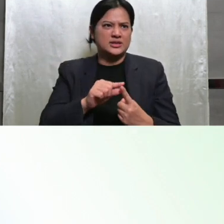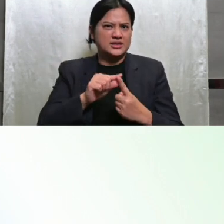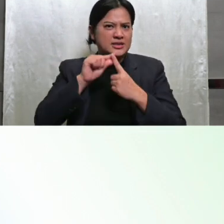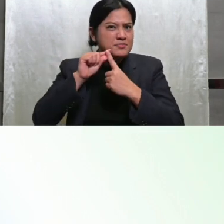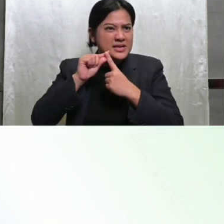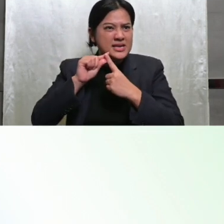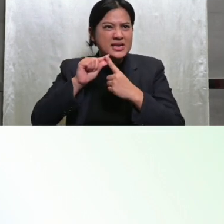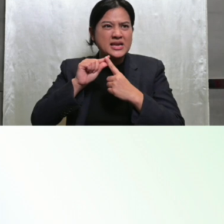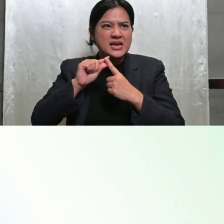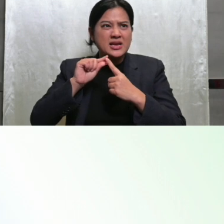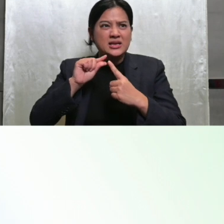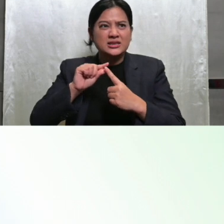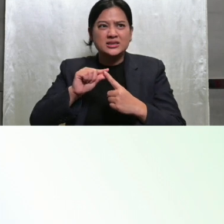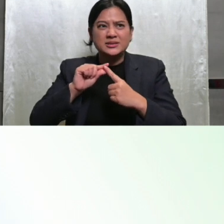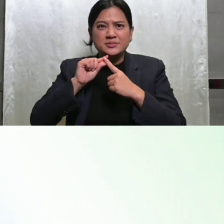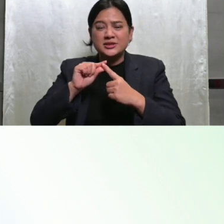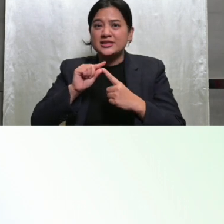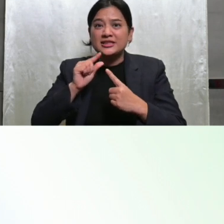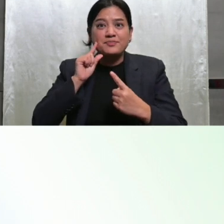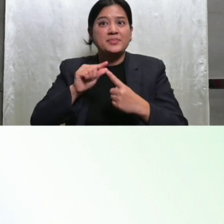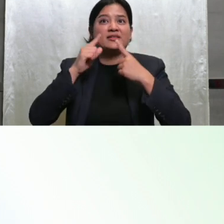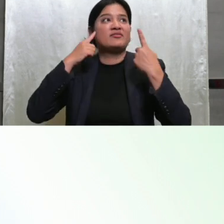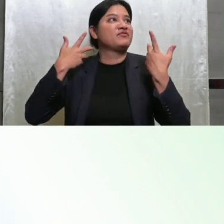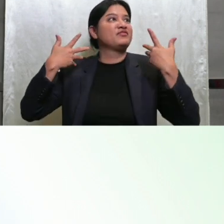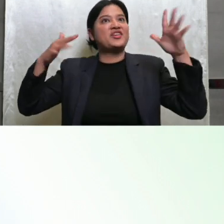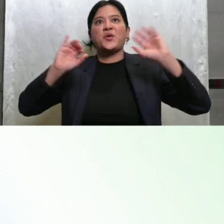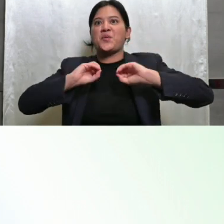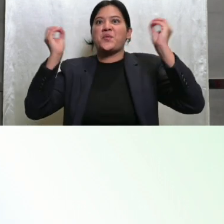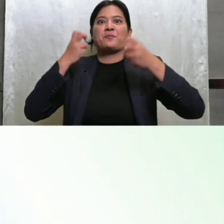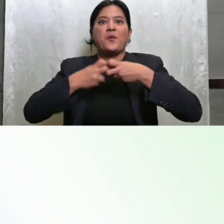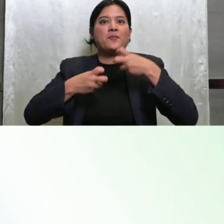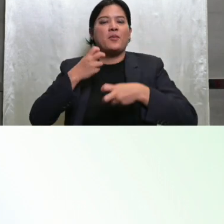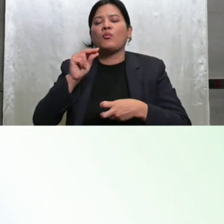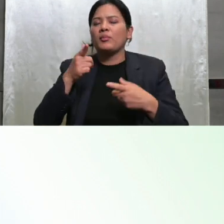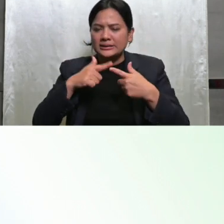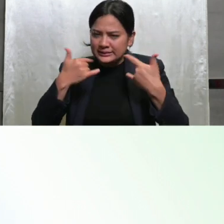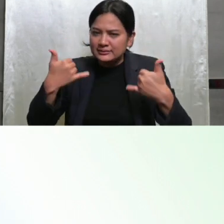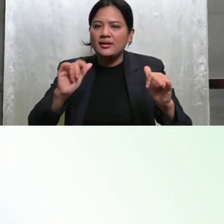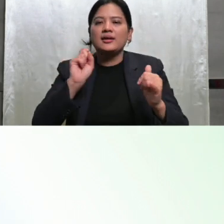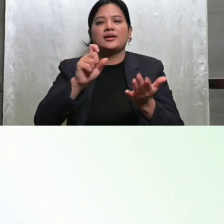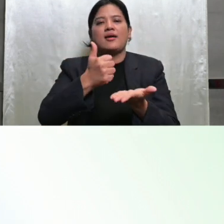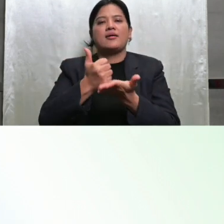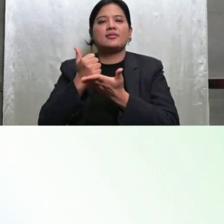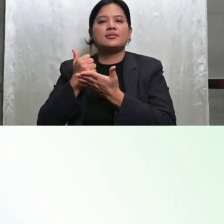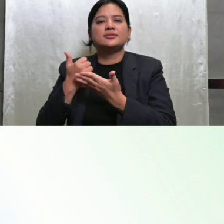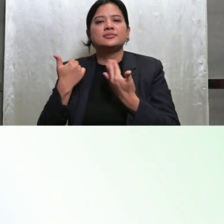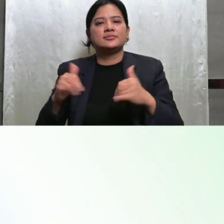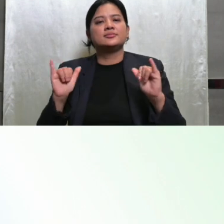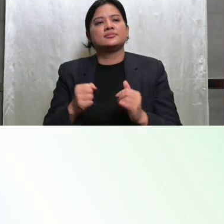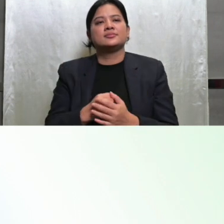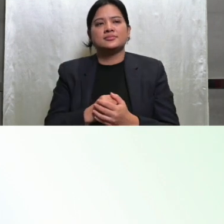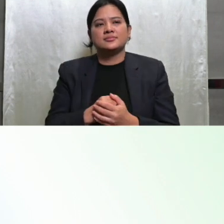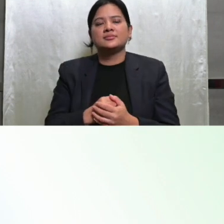our advocacy of bridging and lifelong learning for everybody, not just youth and adults, but